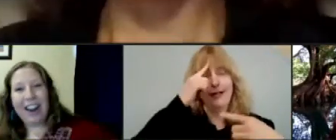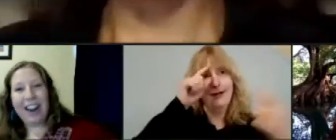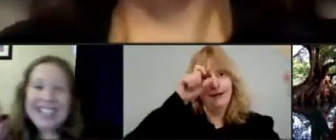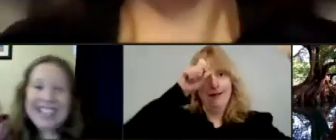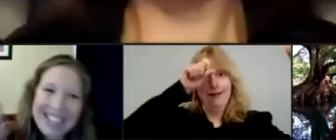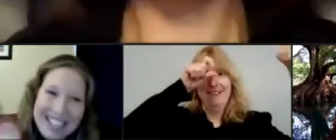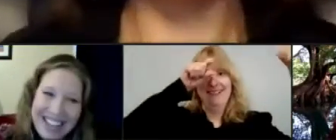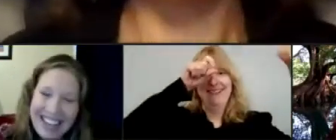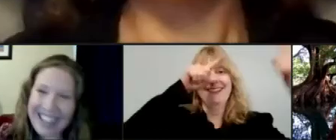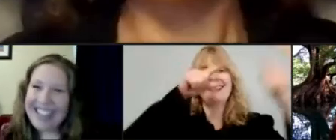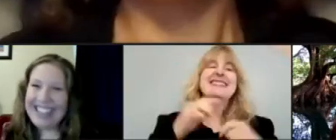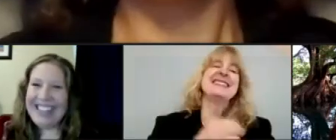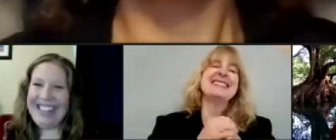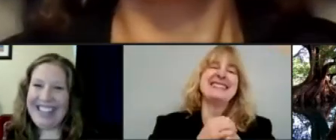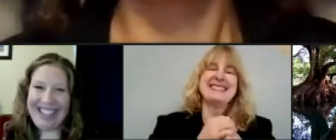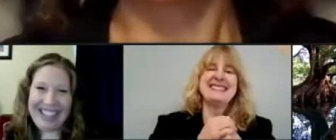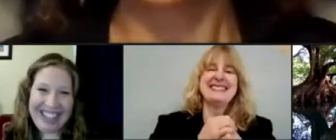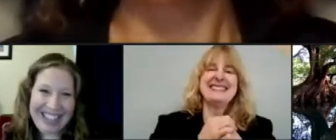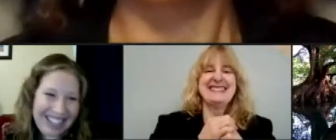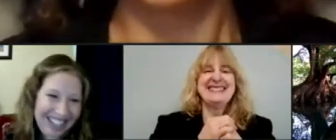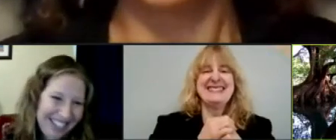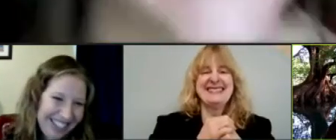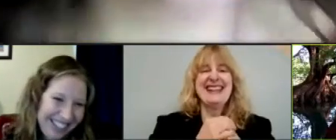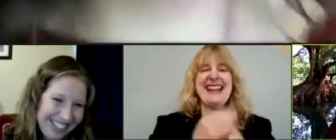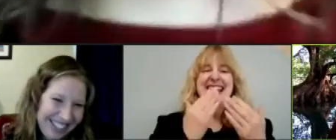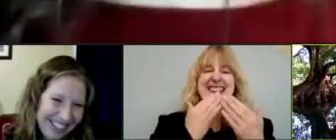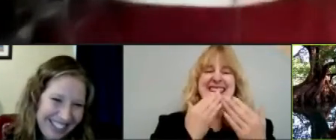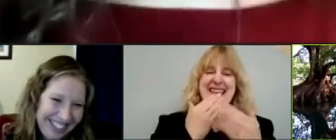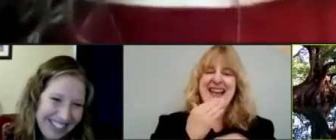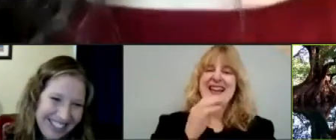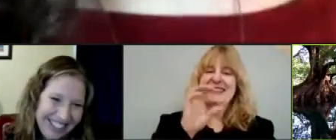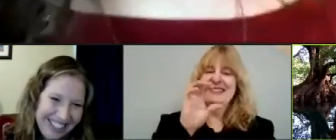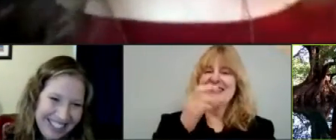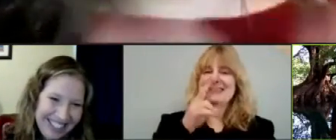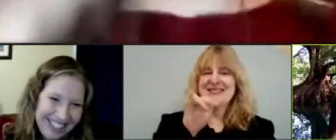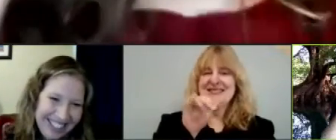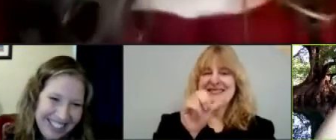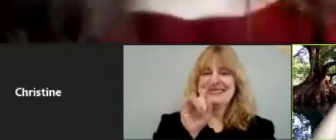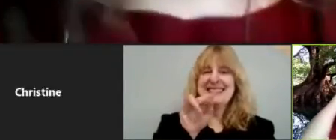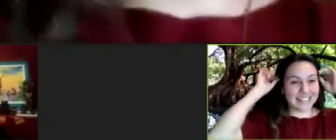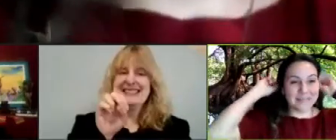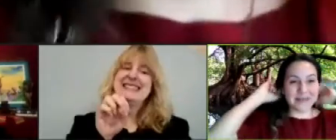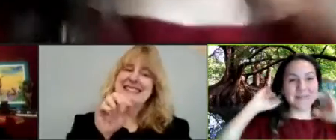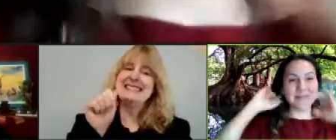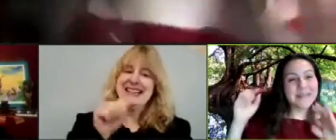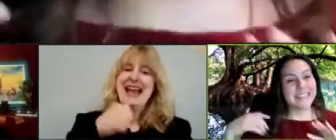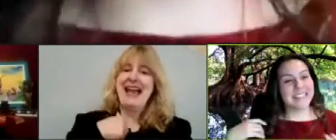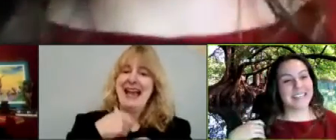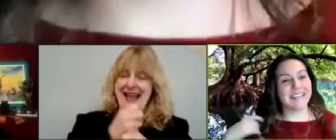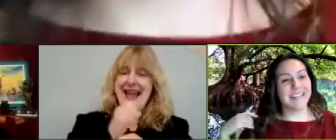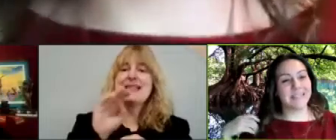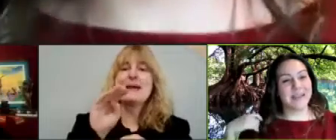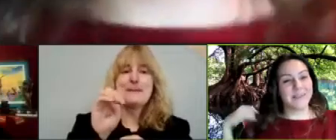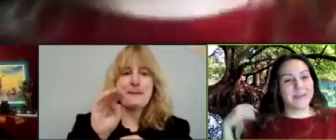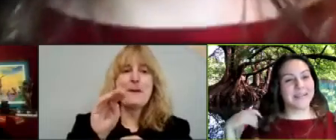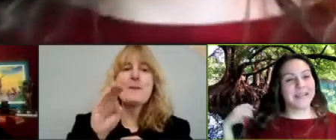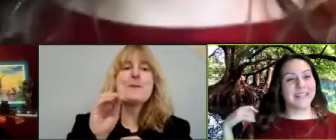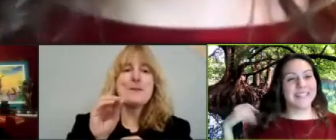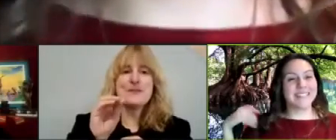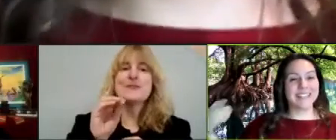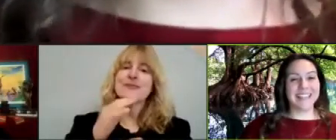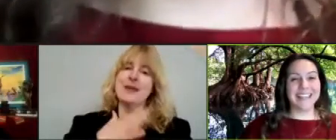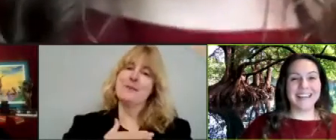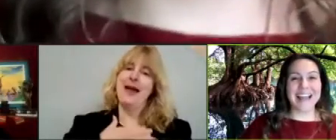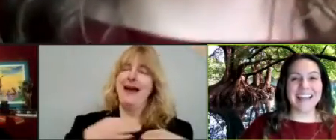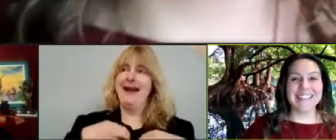All right, Cindy. Thank you, Christine. Yeah, I did get the memo. It's my feel good